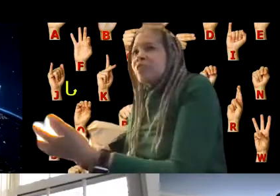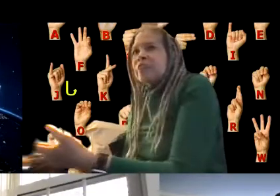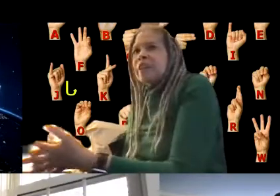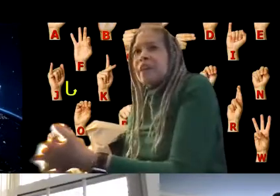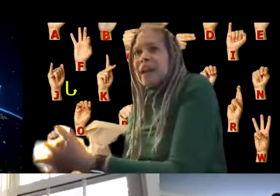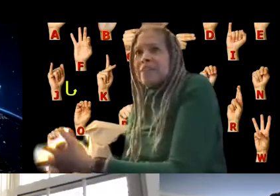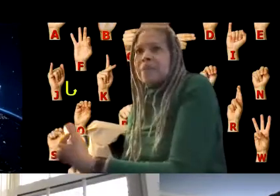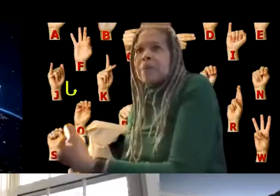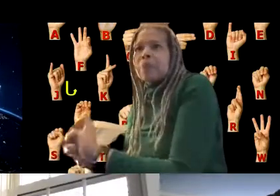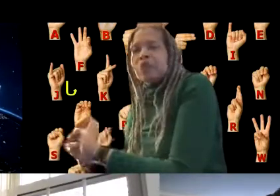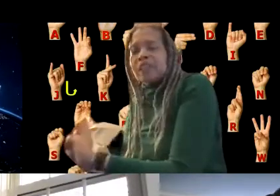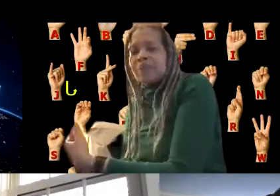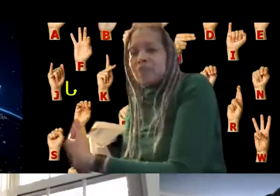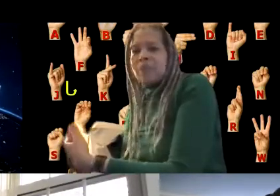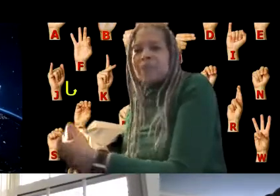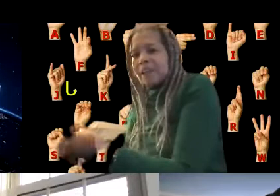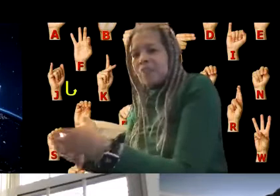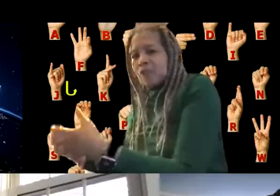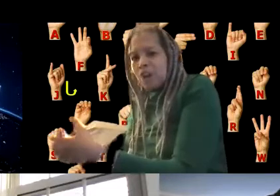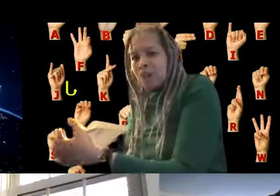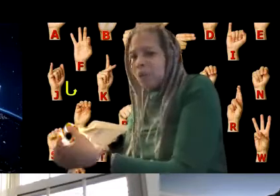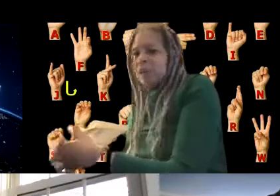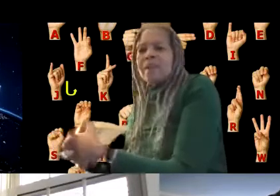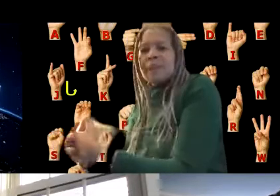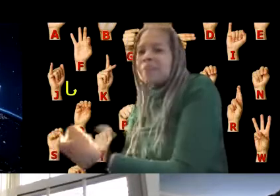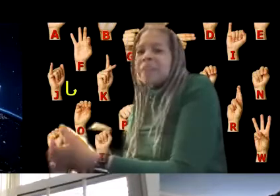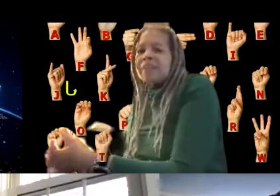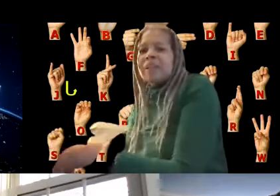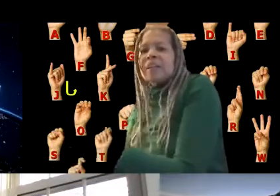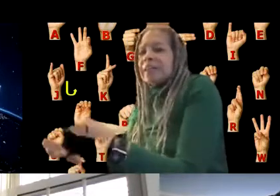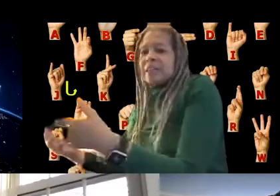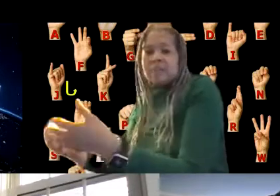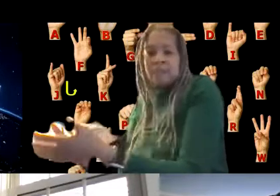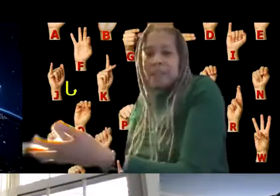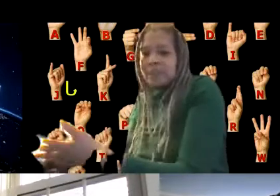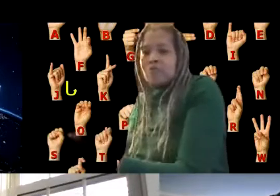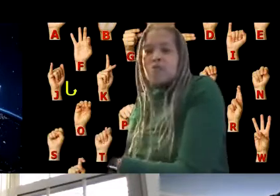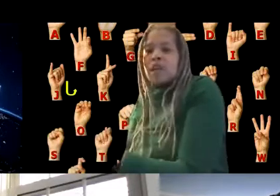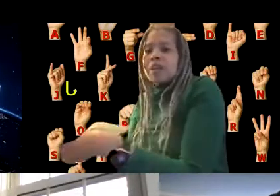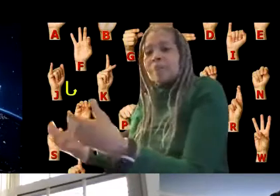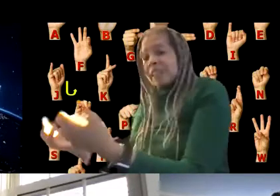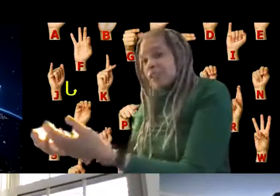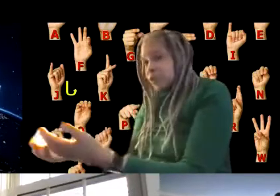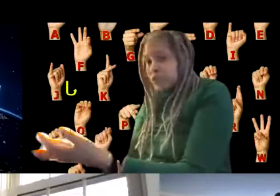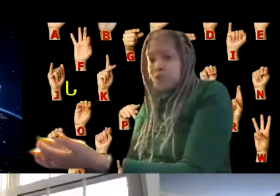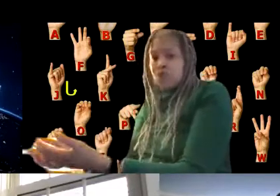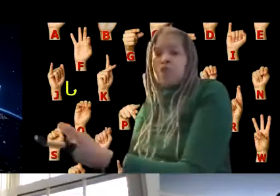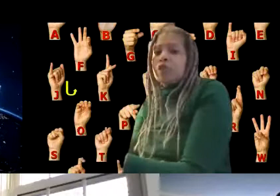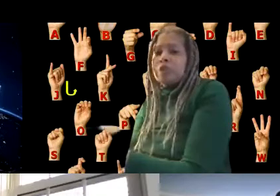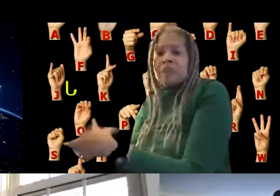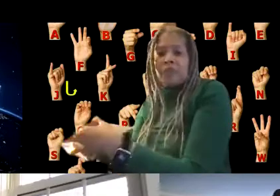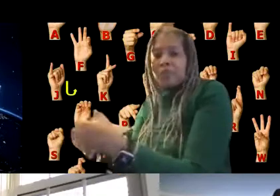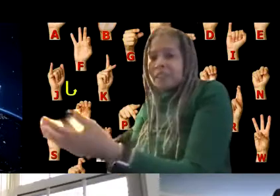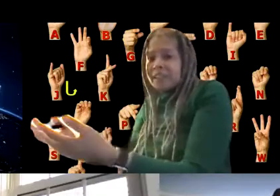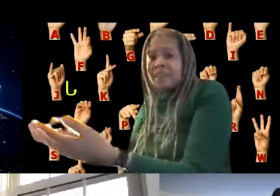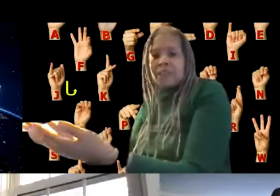you literally are asking people to give something that they fought for, they believe in, they need, like Drew said, to protect it for the future, you know,